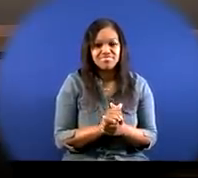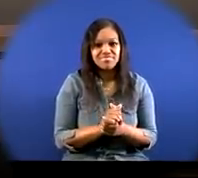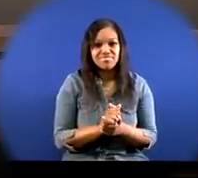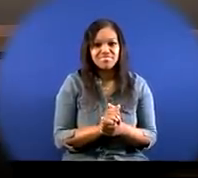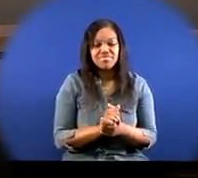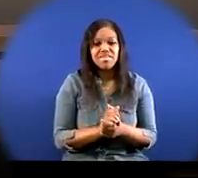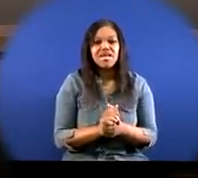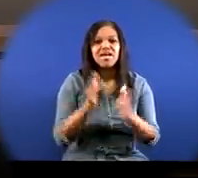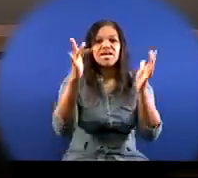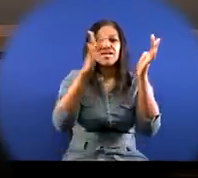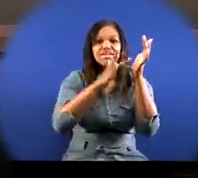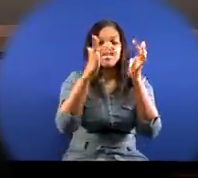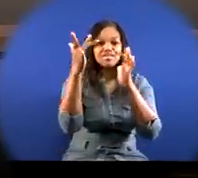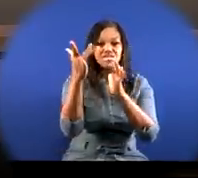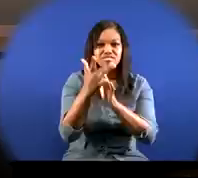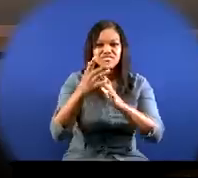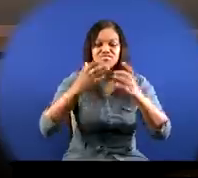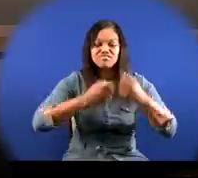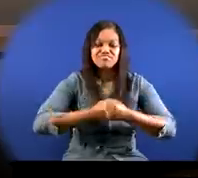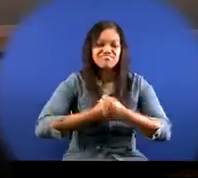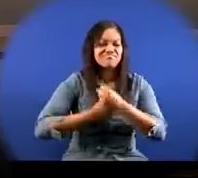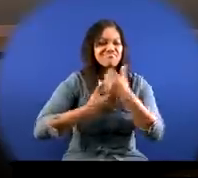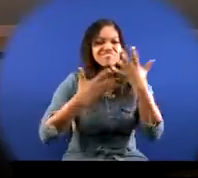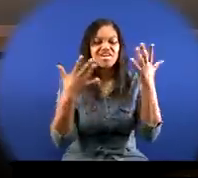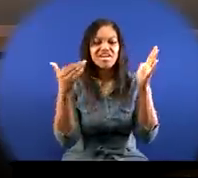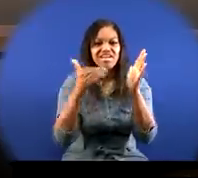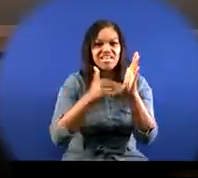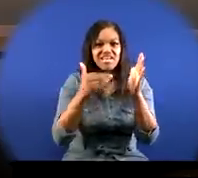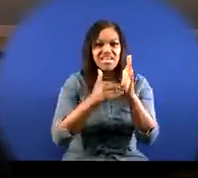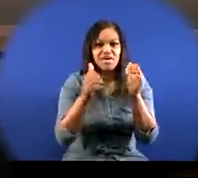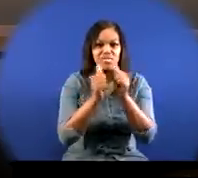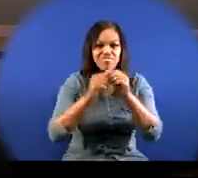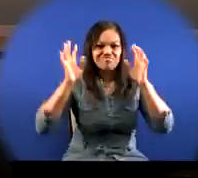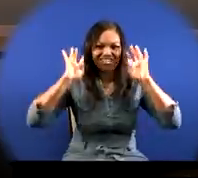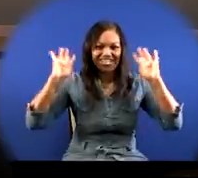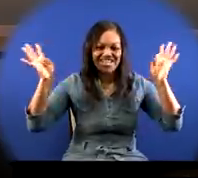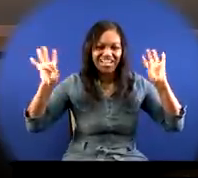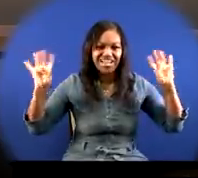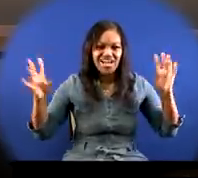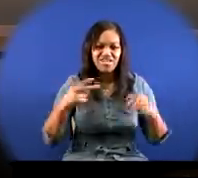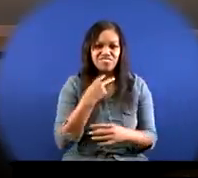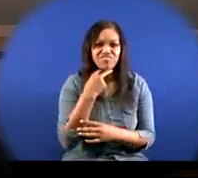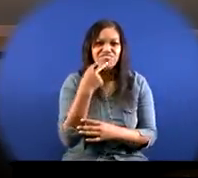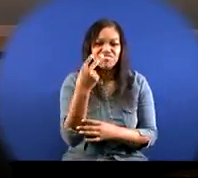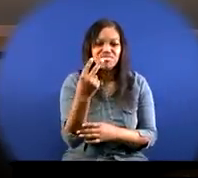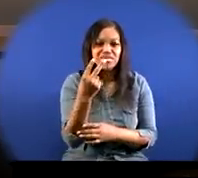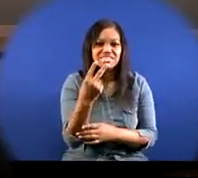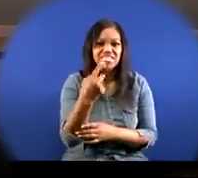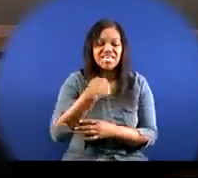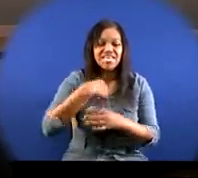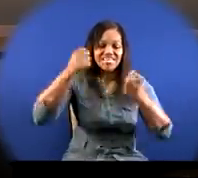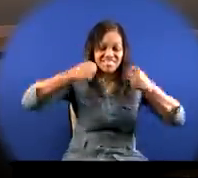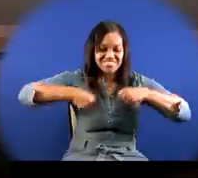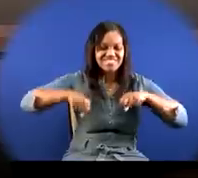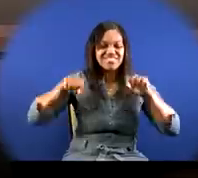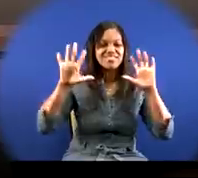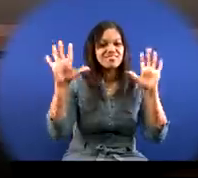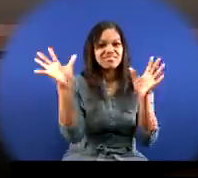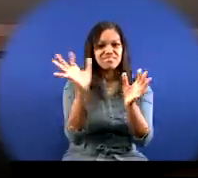And when Jesus had cried out again in a loud voice, he gave up his